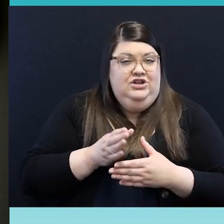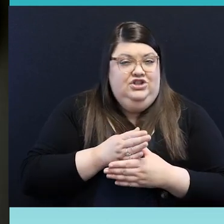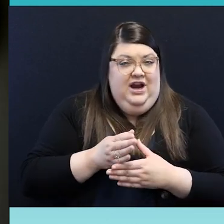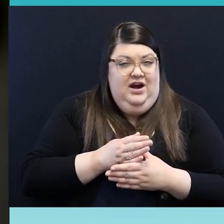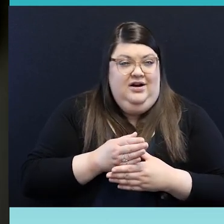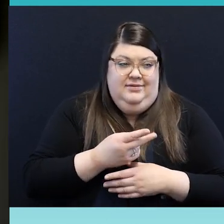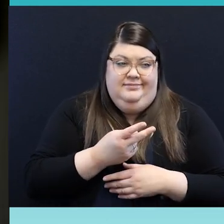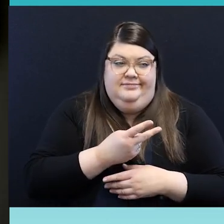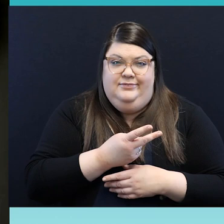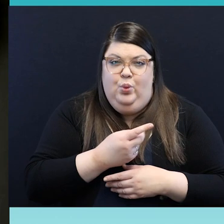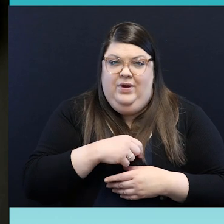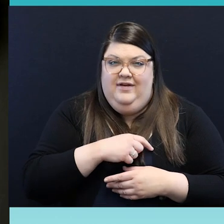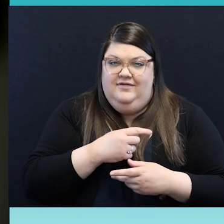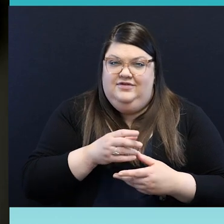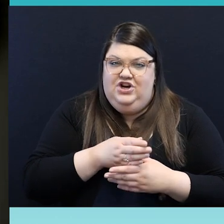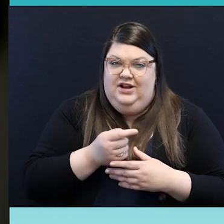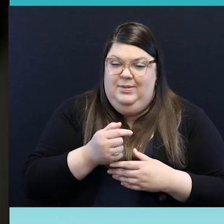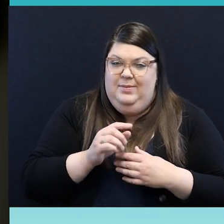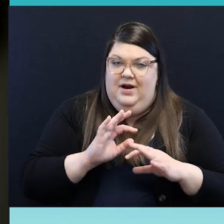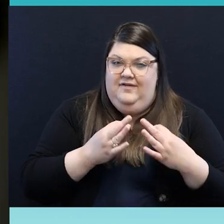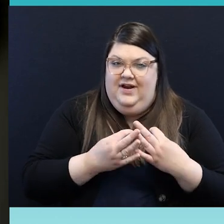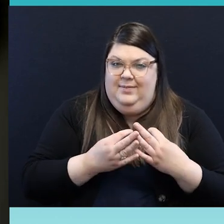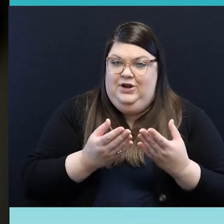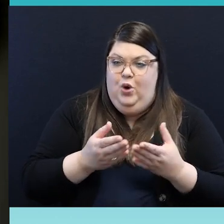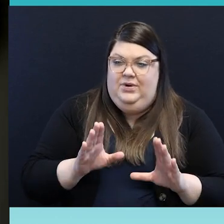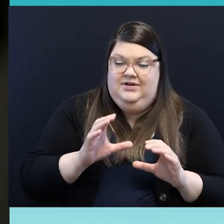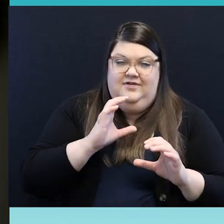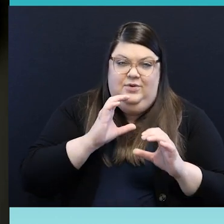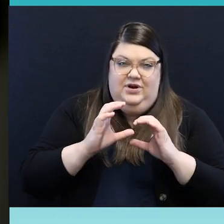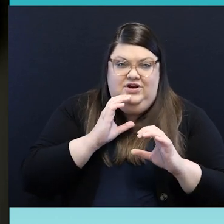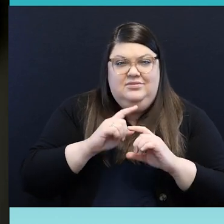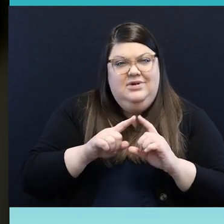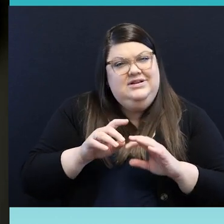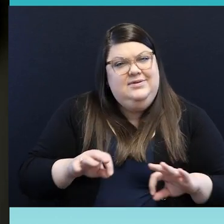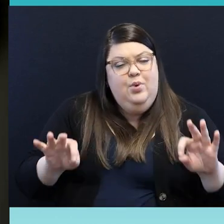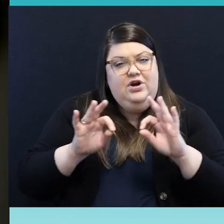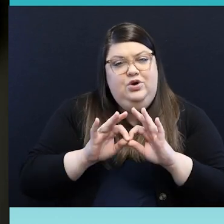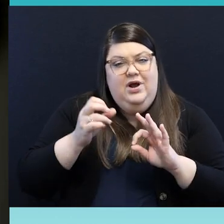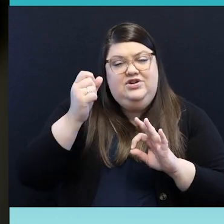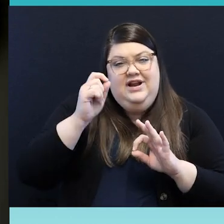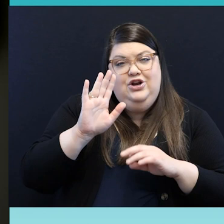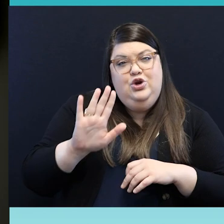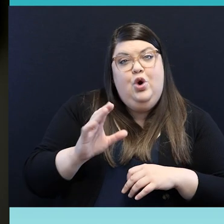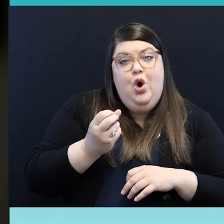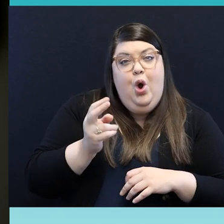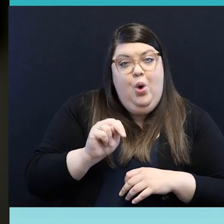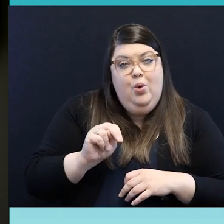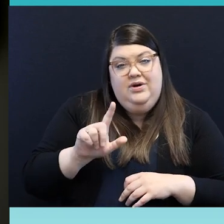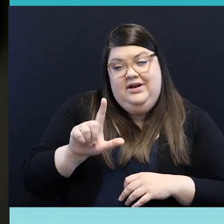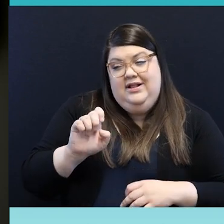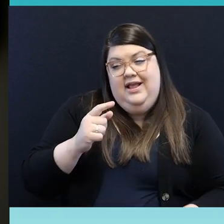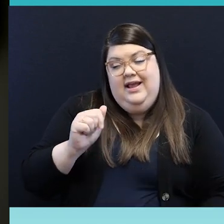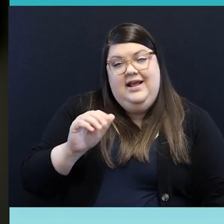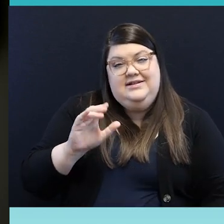our family and the openness of communication, but it's really important to understand your own legacy